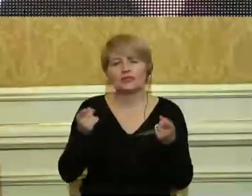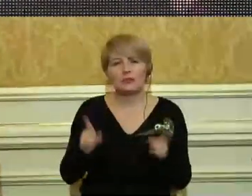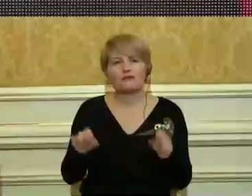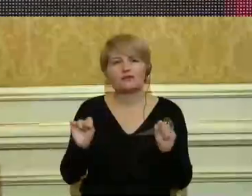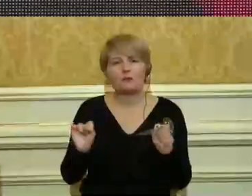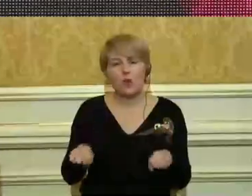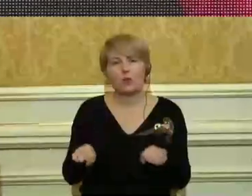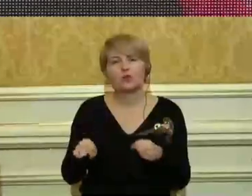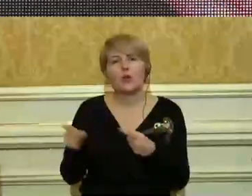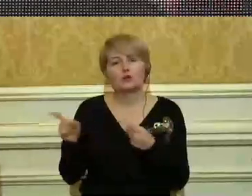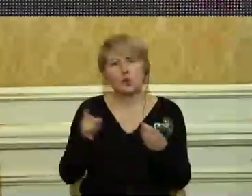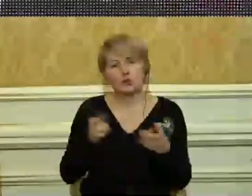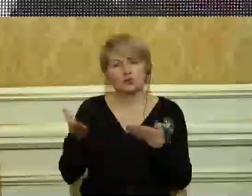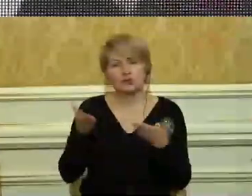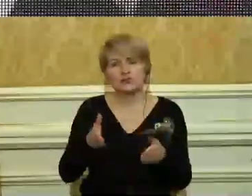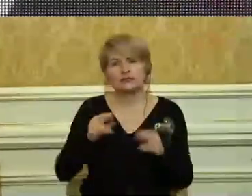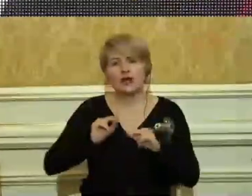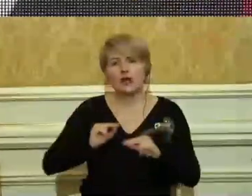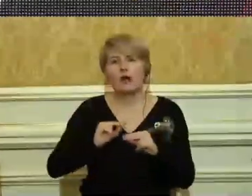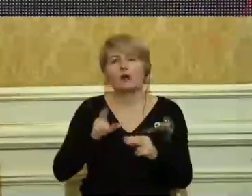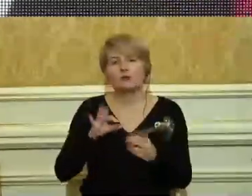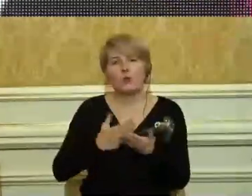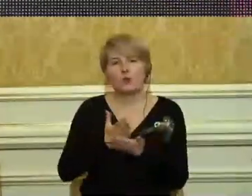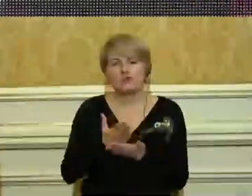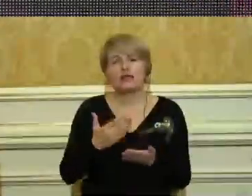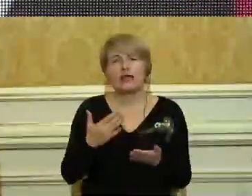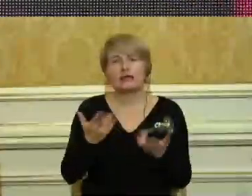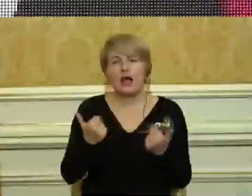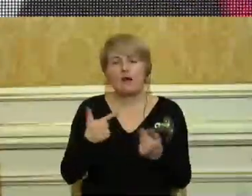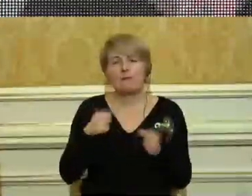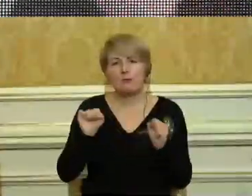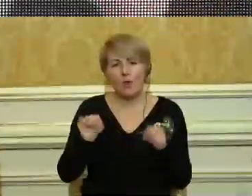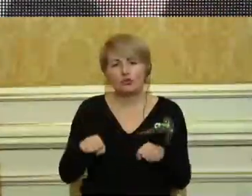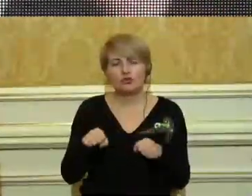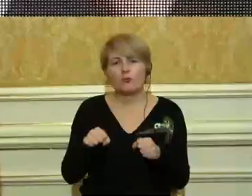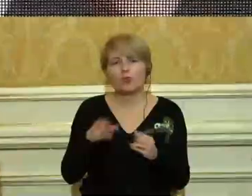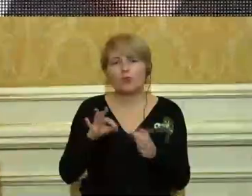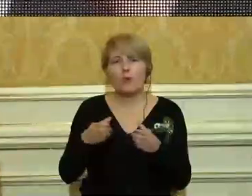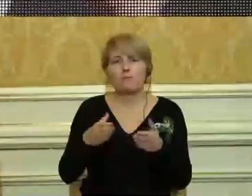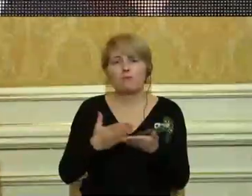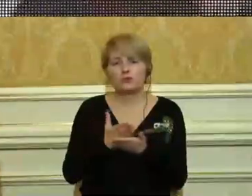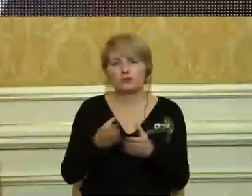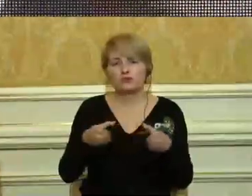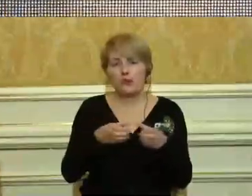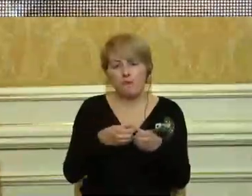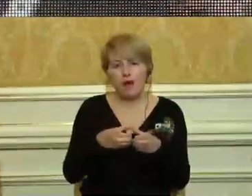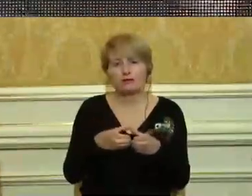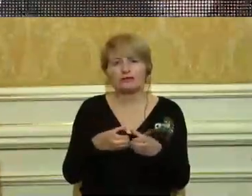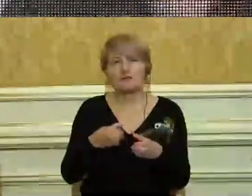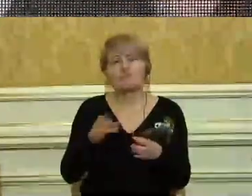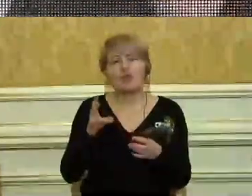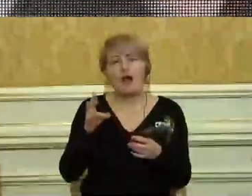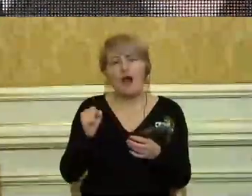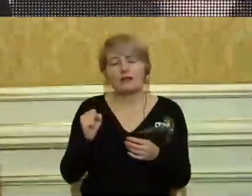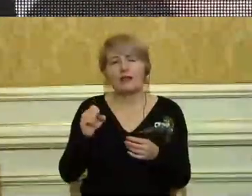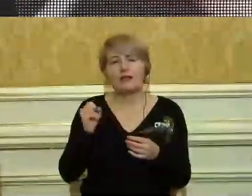I mean, we can join political parties, but it's actually the way that political life is organized that women are not able to participate in it. We know